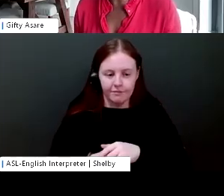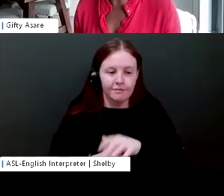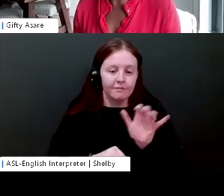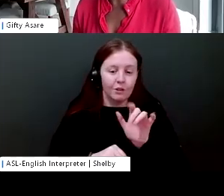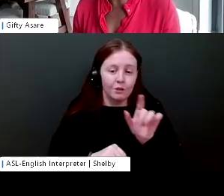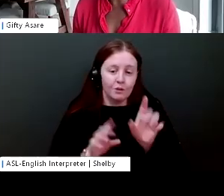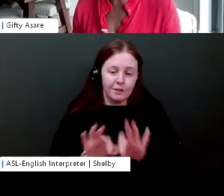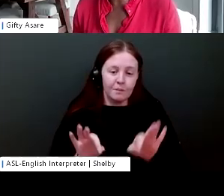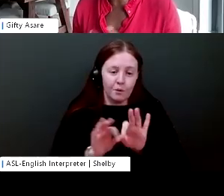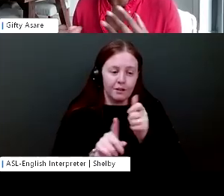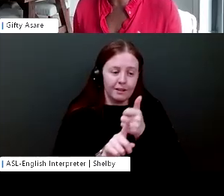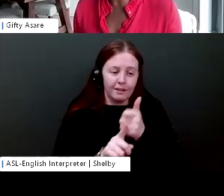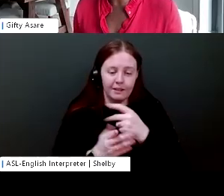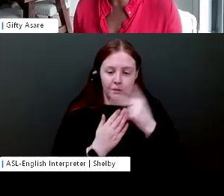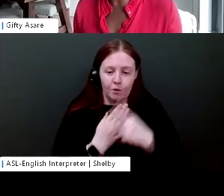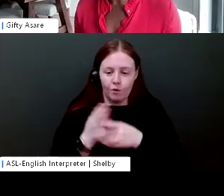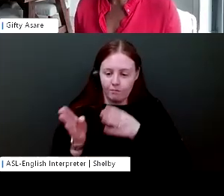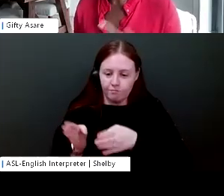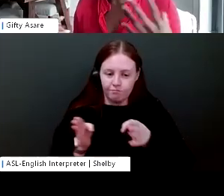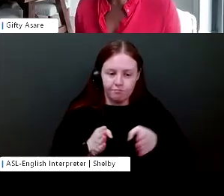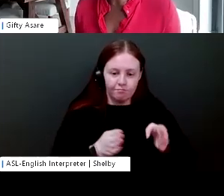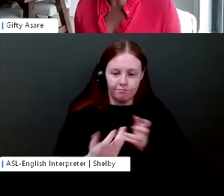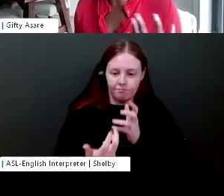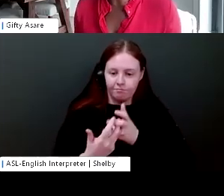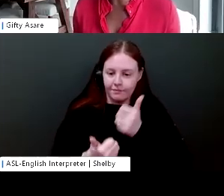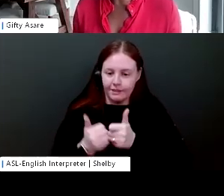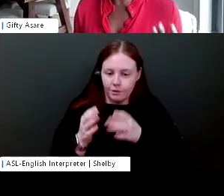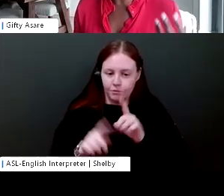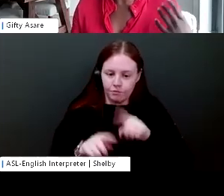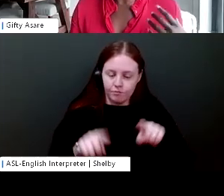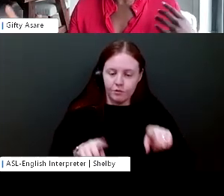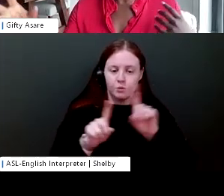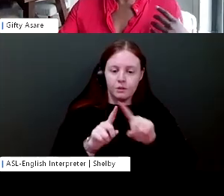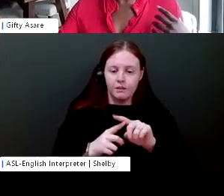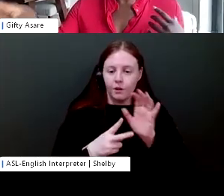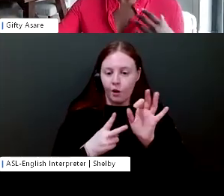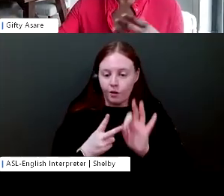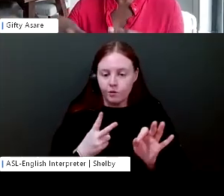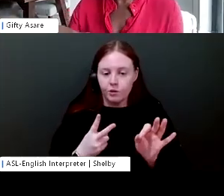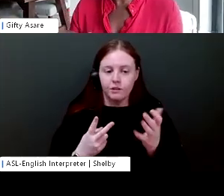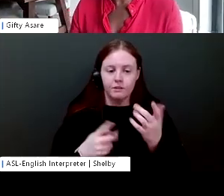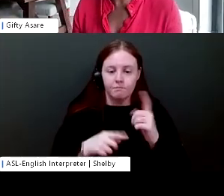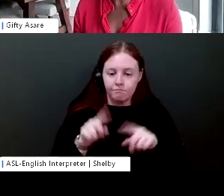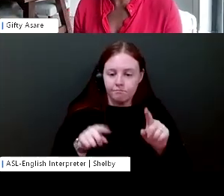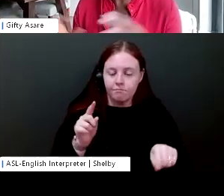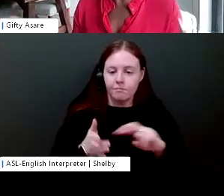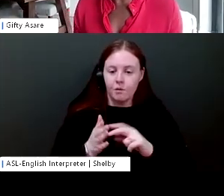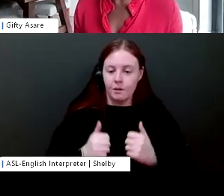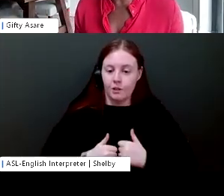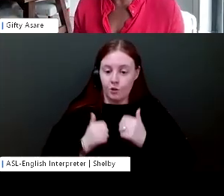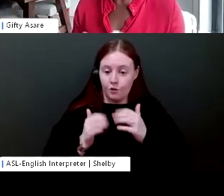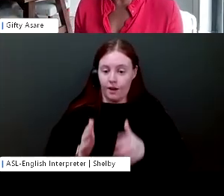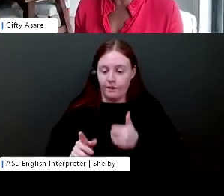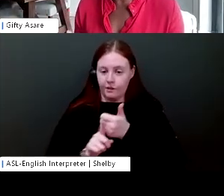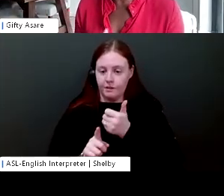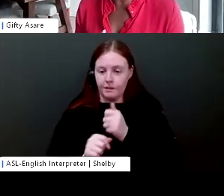to be in a way, and having a lot of different options available so survivors can really pick off of, again, this